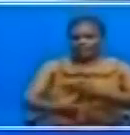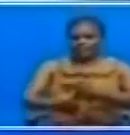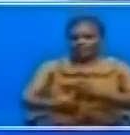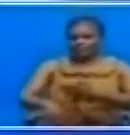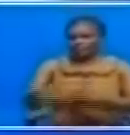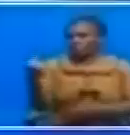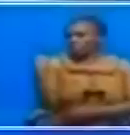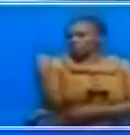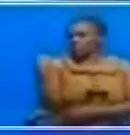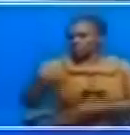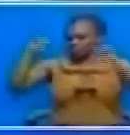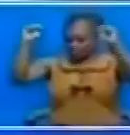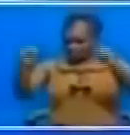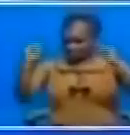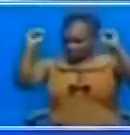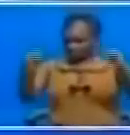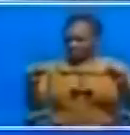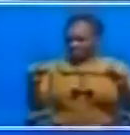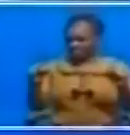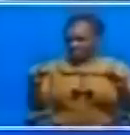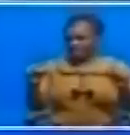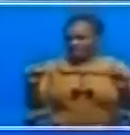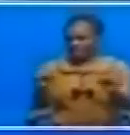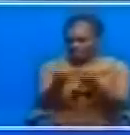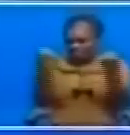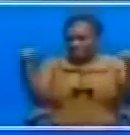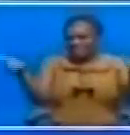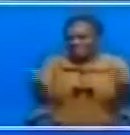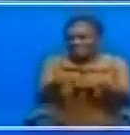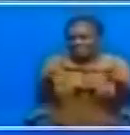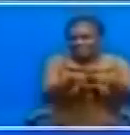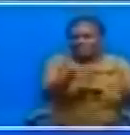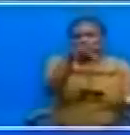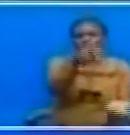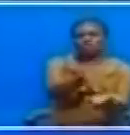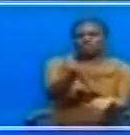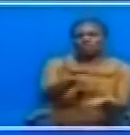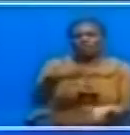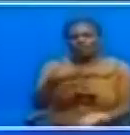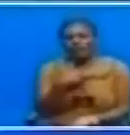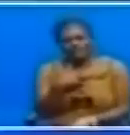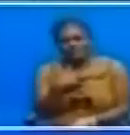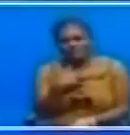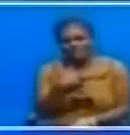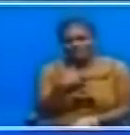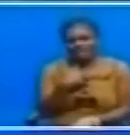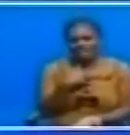The latest strike, therefore, comes under similar circumstances.